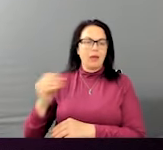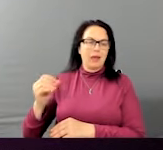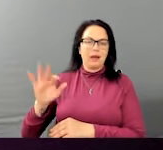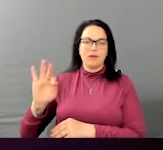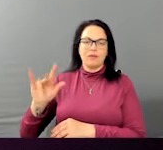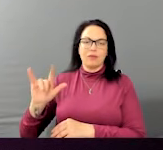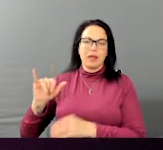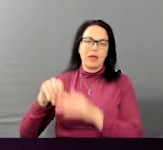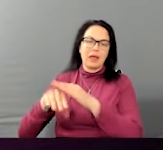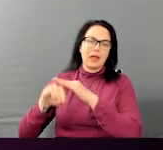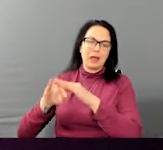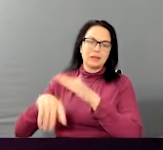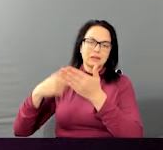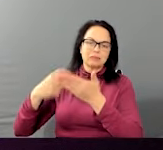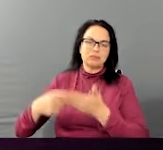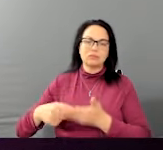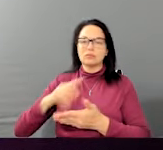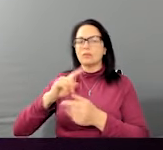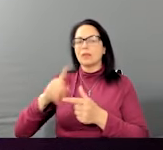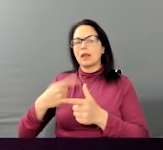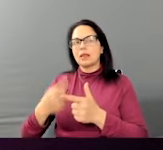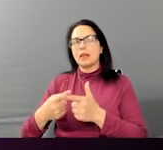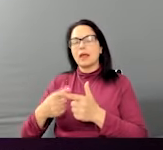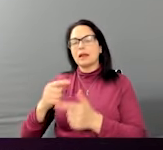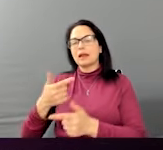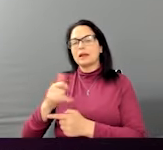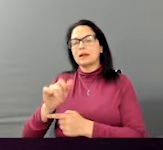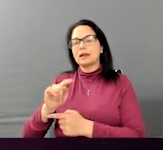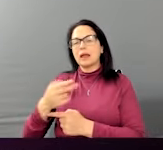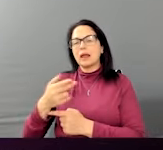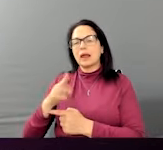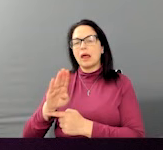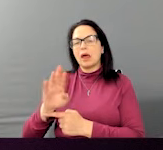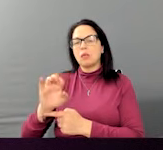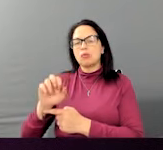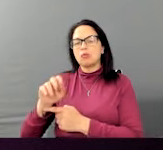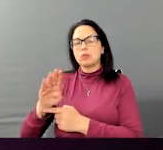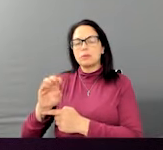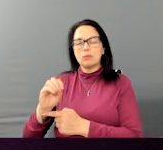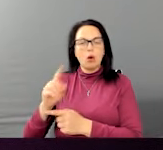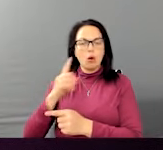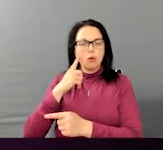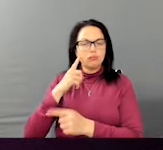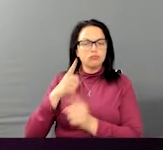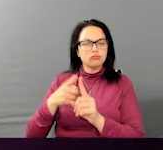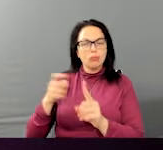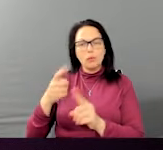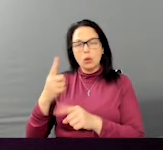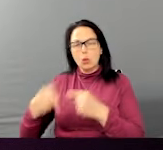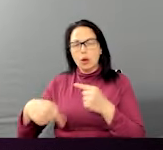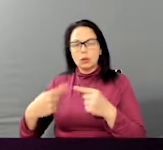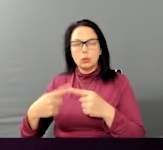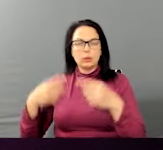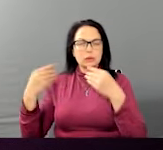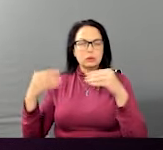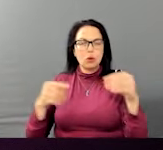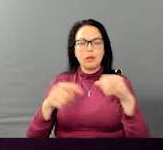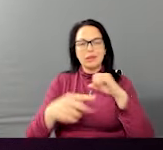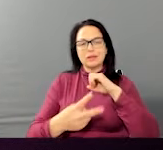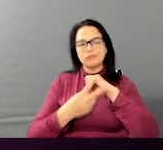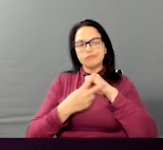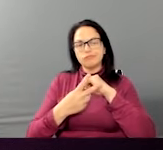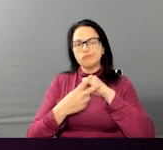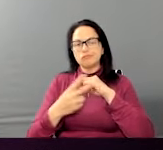and then go and create our GitHub repo for the OneWheel store. It's my OneWheel store. We'll create this repository, go